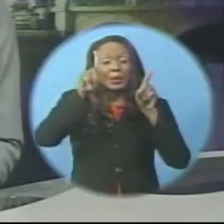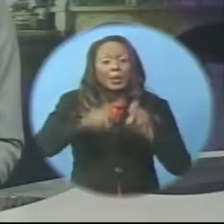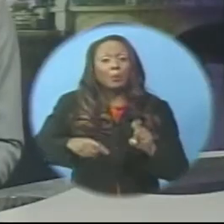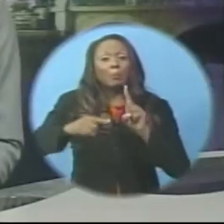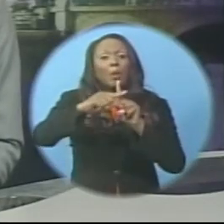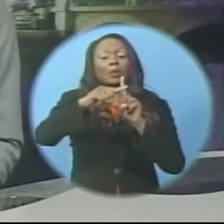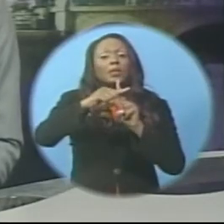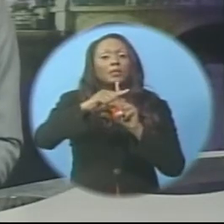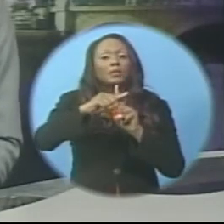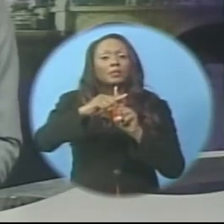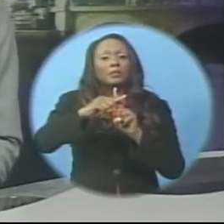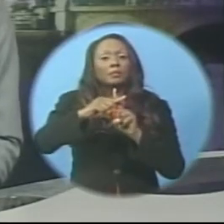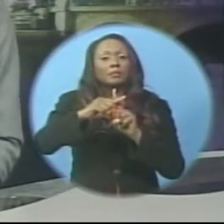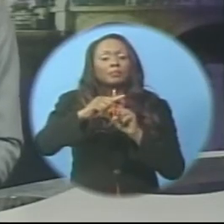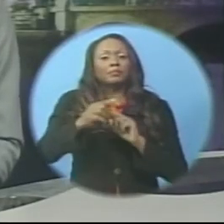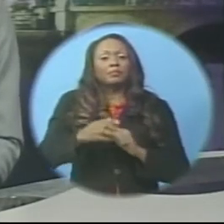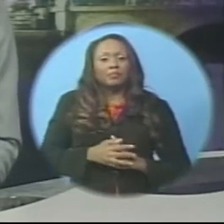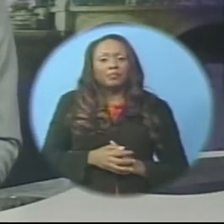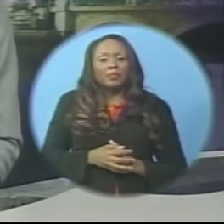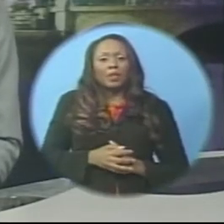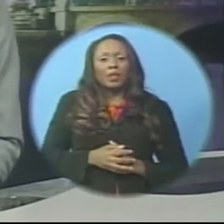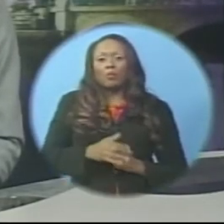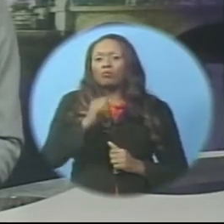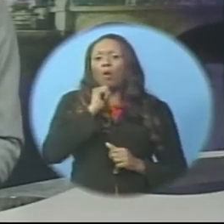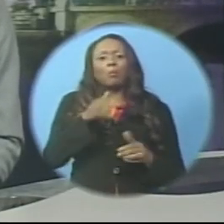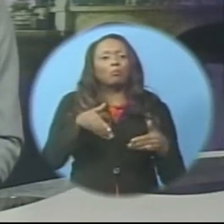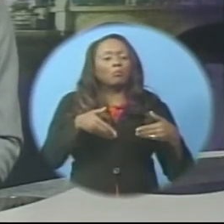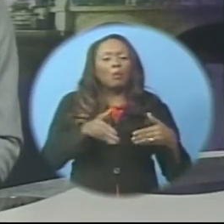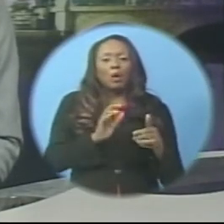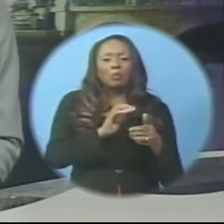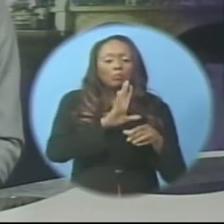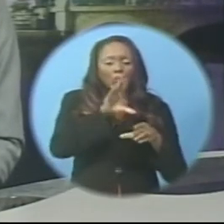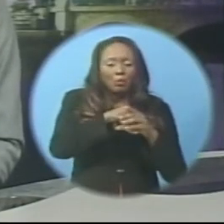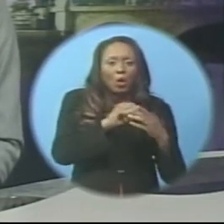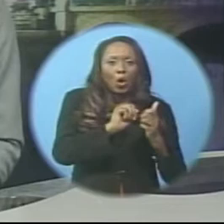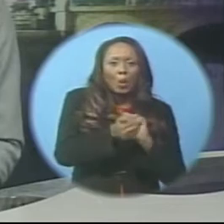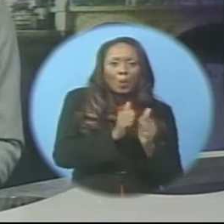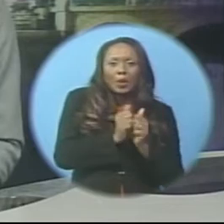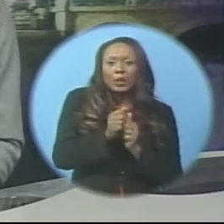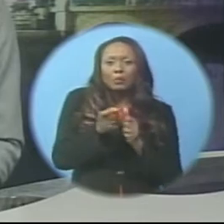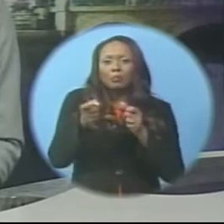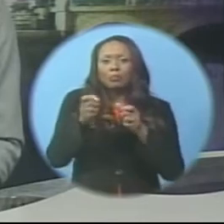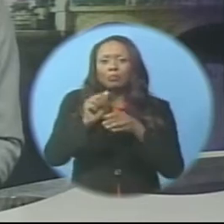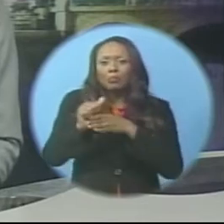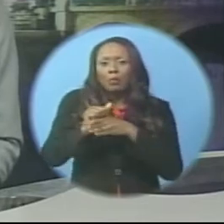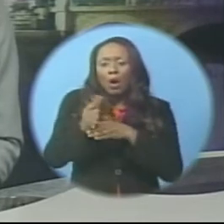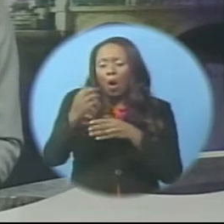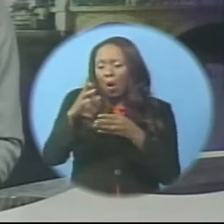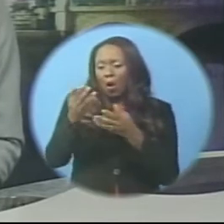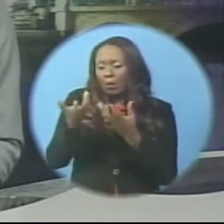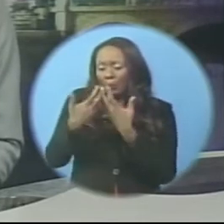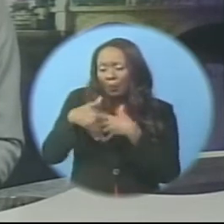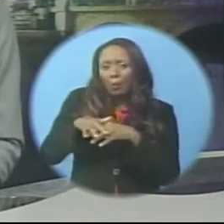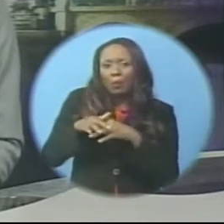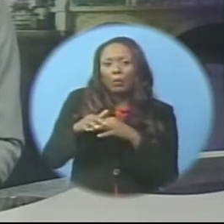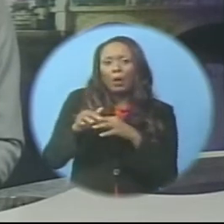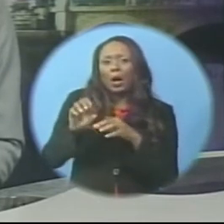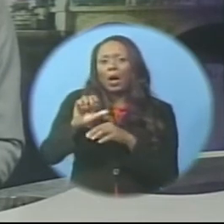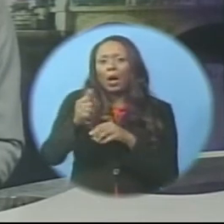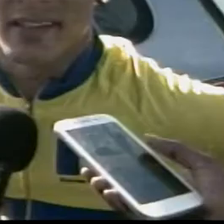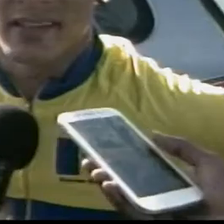substance. Sources close to the matter say Matthews will not be allowed to compete, coach or associate with athletes during that